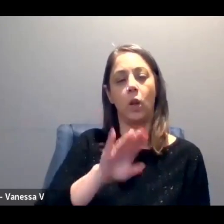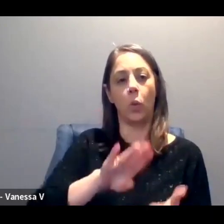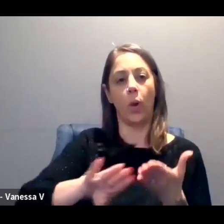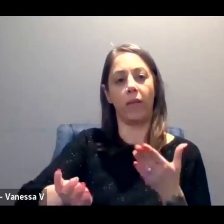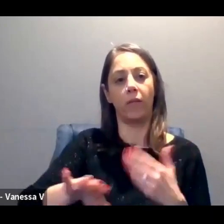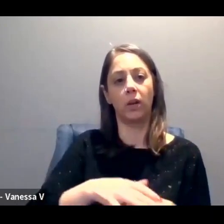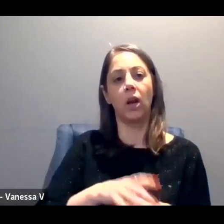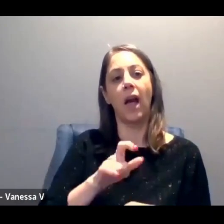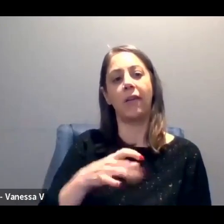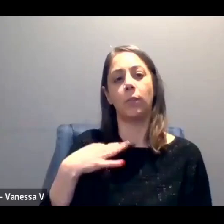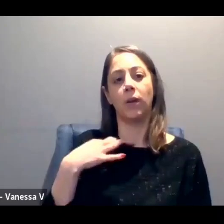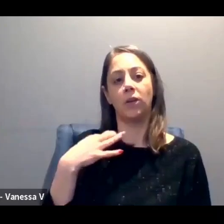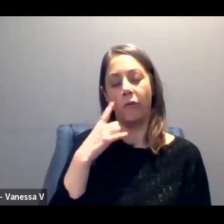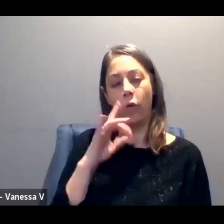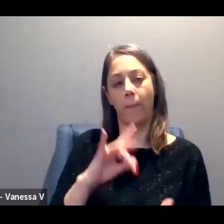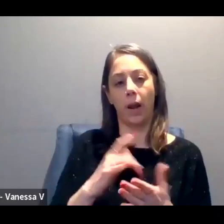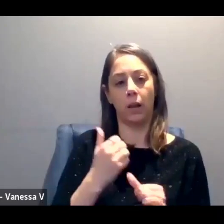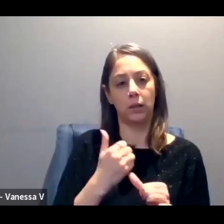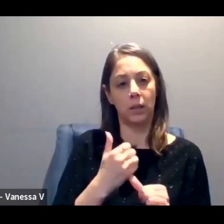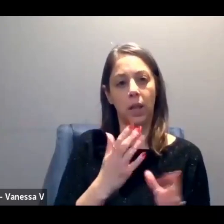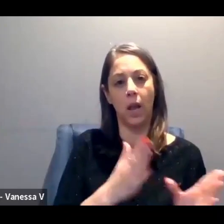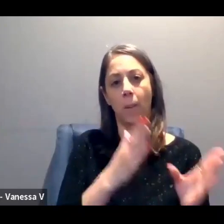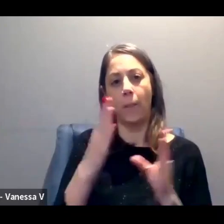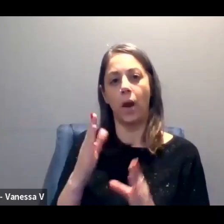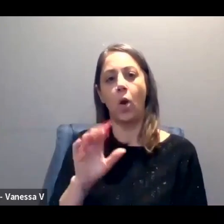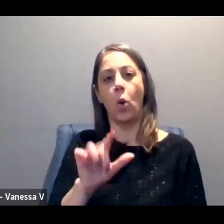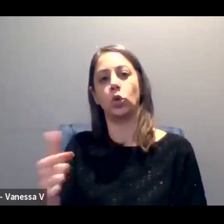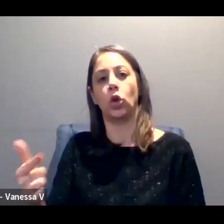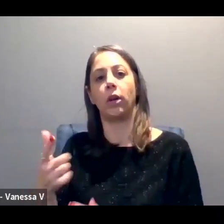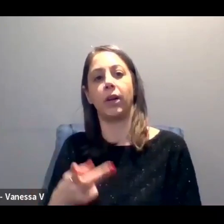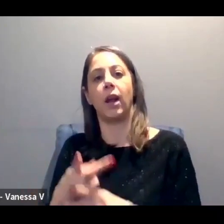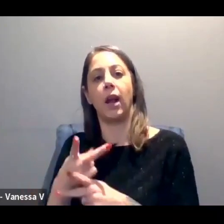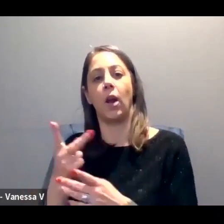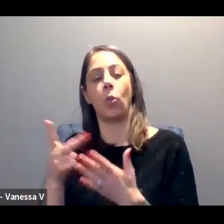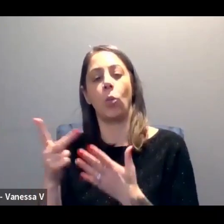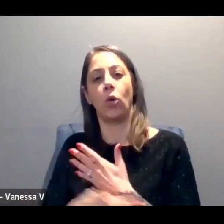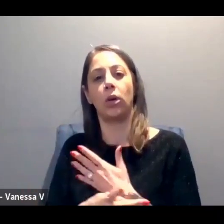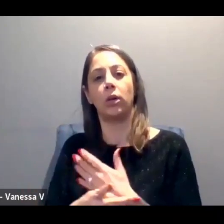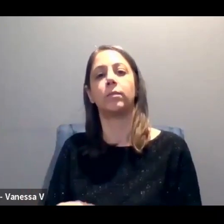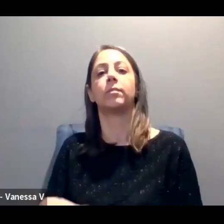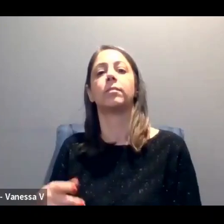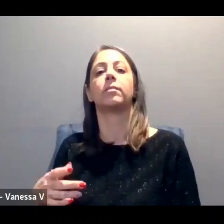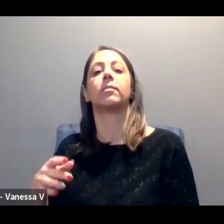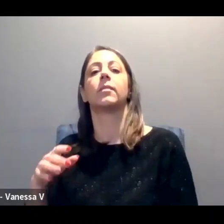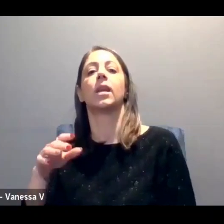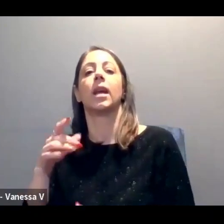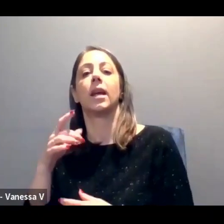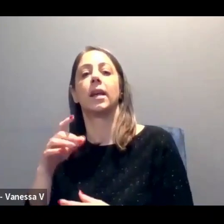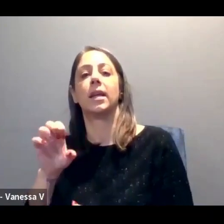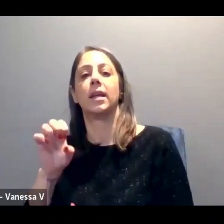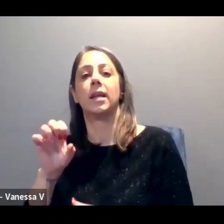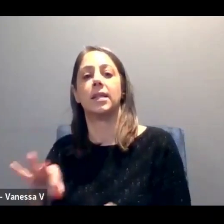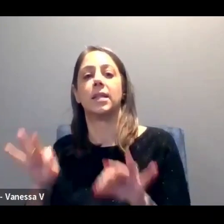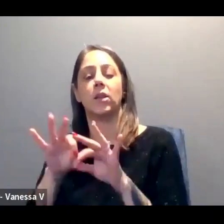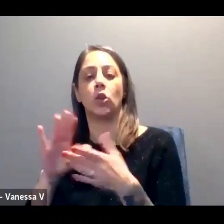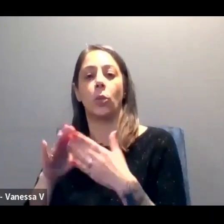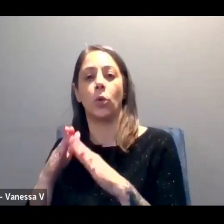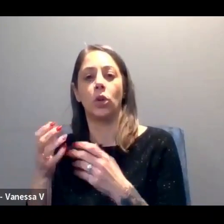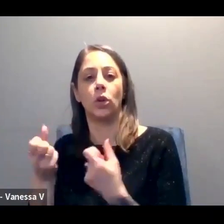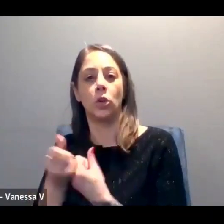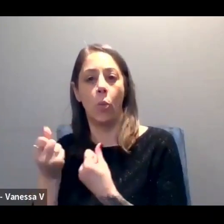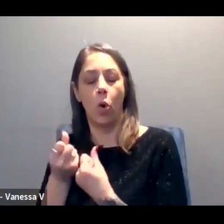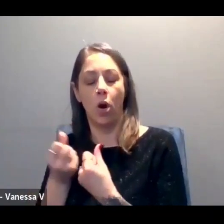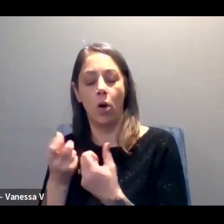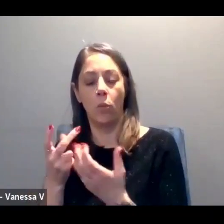eligible for medical assistance. But with the alternative care programs and essential community support programs, you do not necessarily need